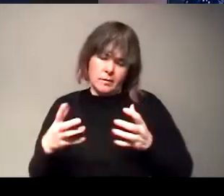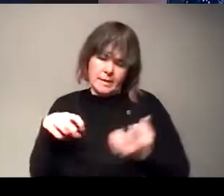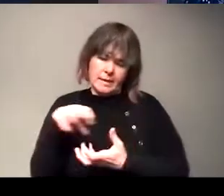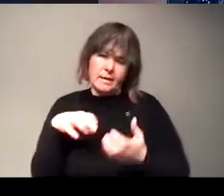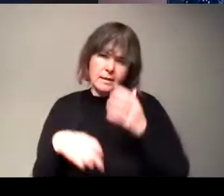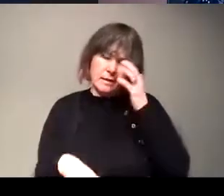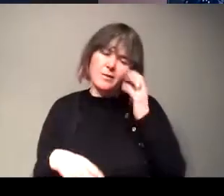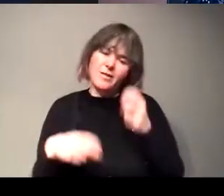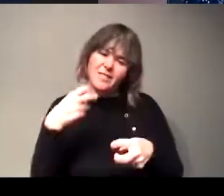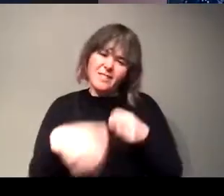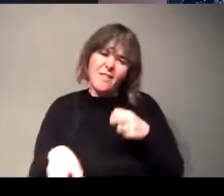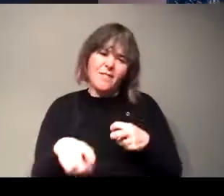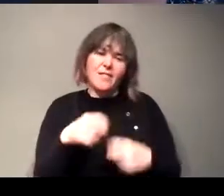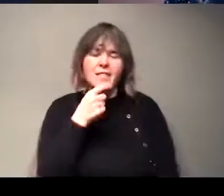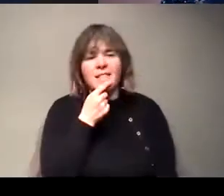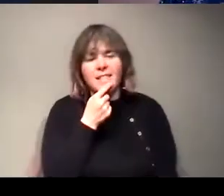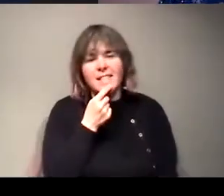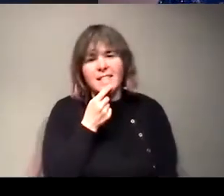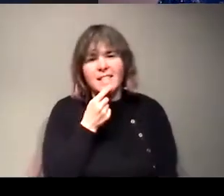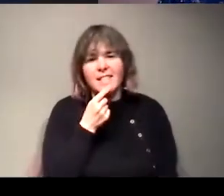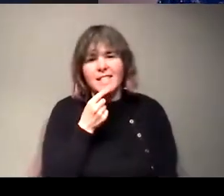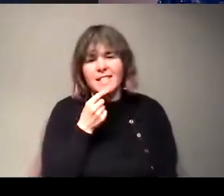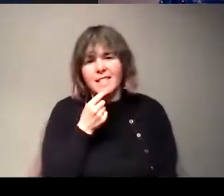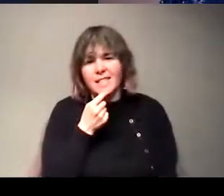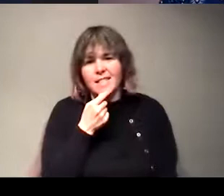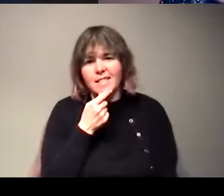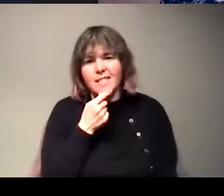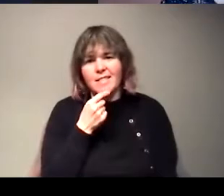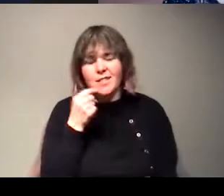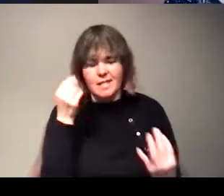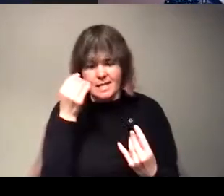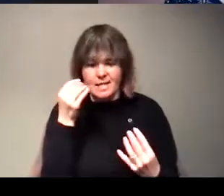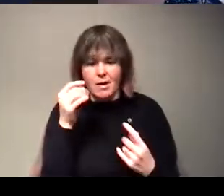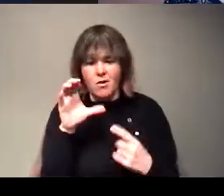that's a tough question, the starting material for a clone.